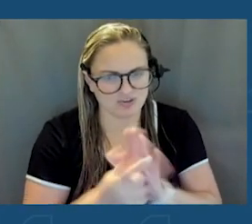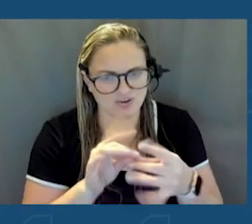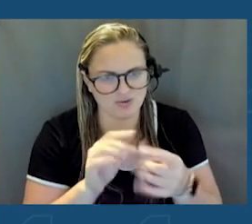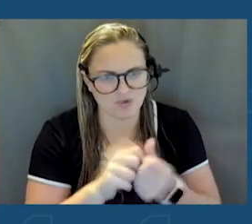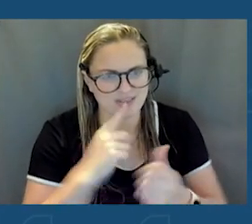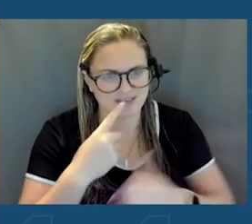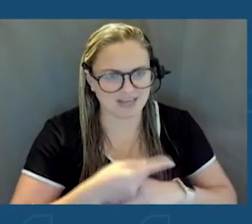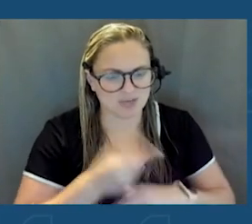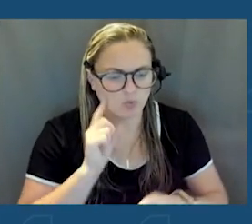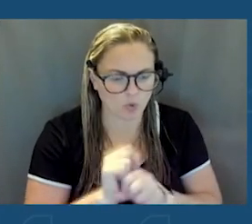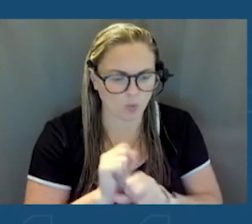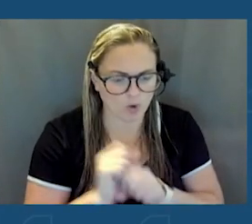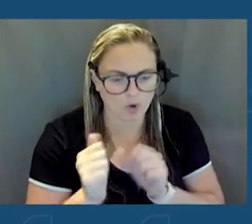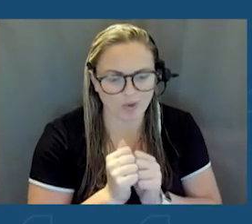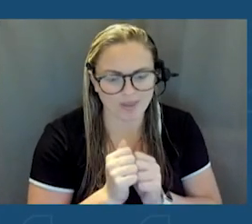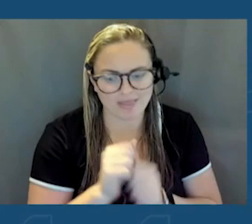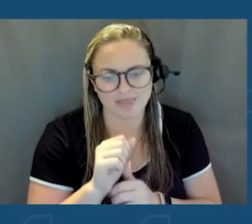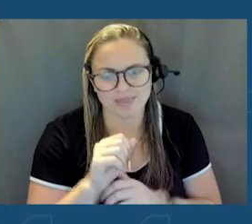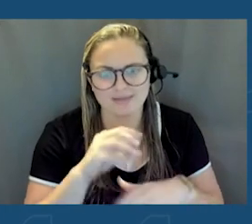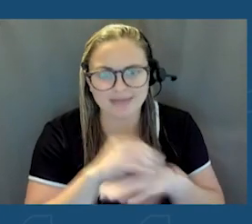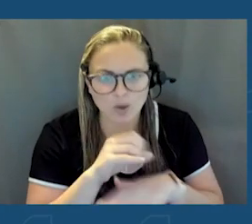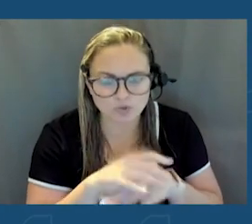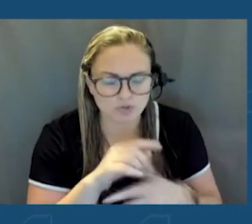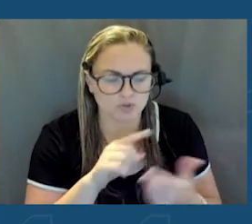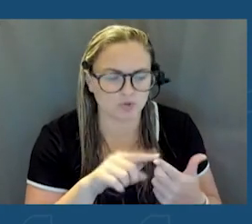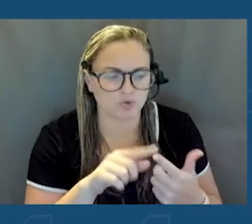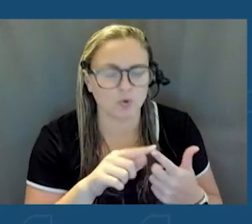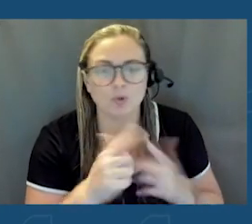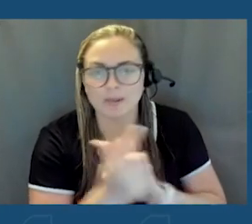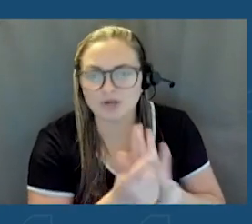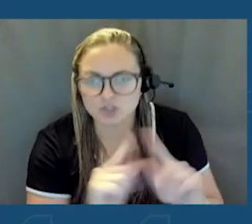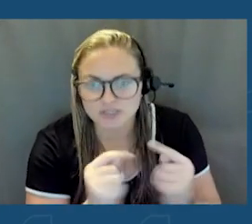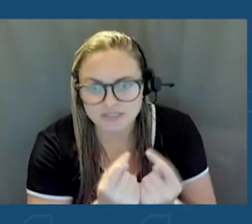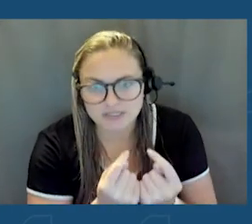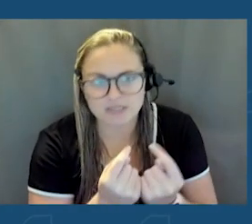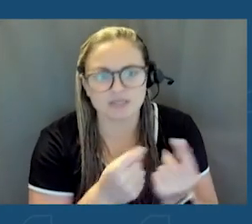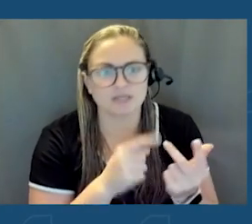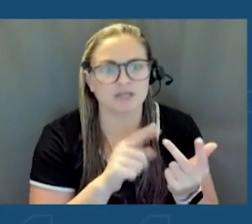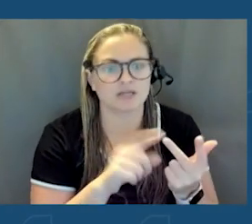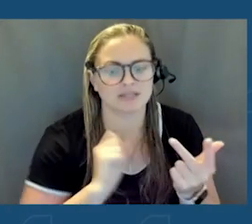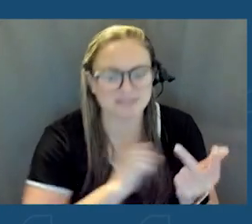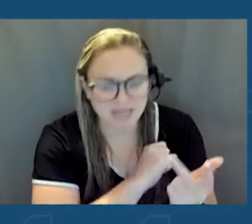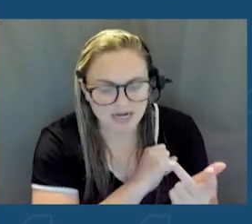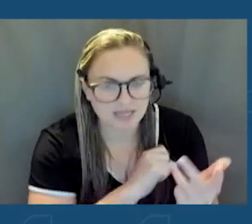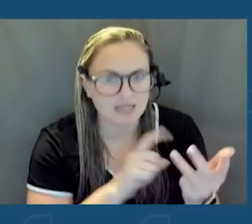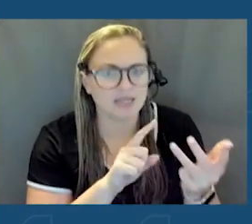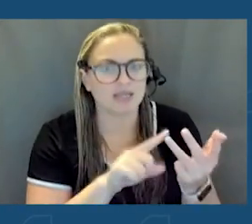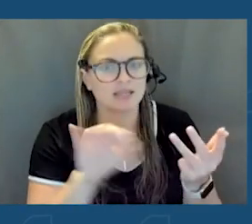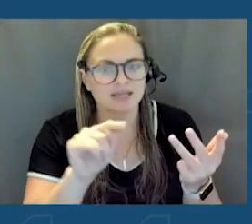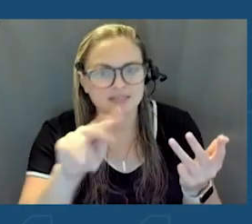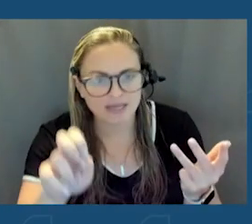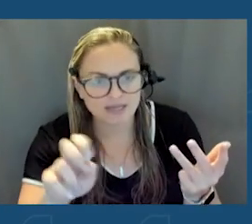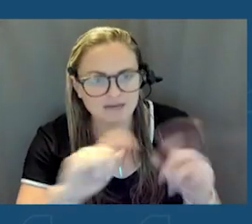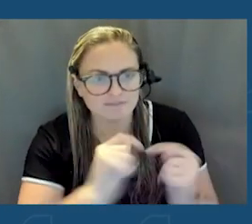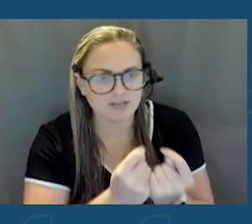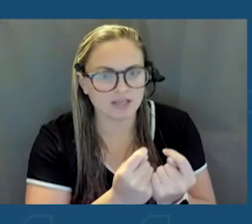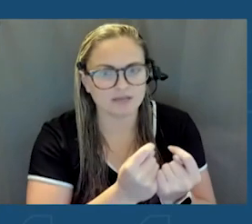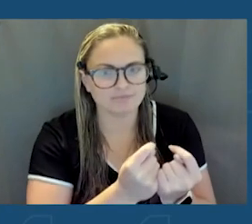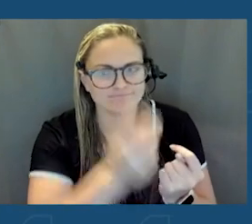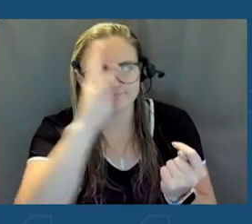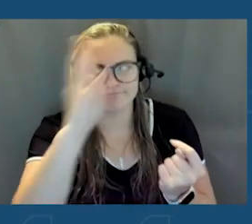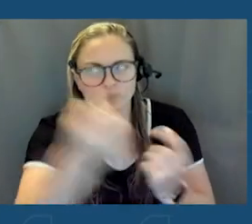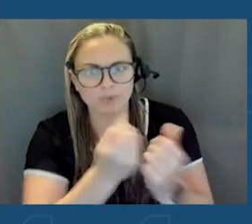with the council and the legislative team from the Assembly, from the Senate, the executive team. We come up with an answer